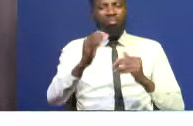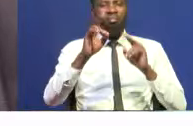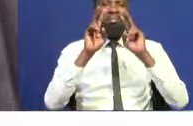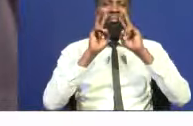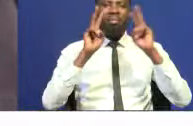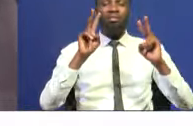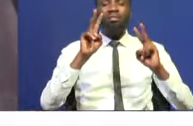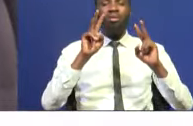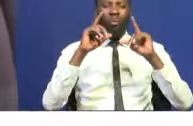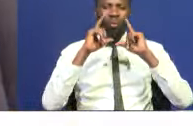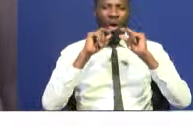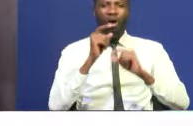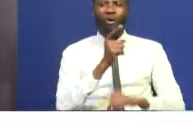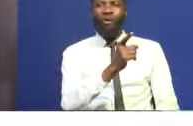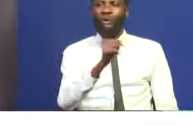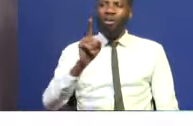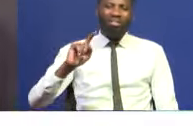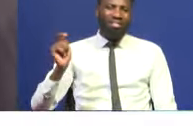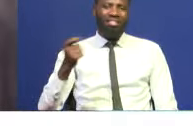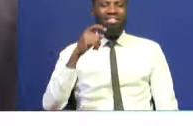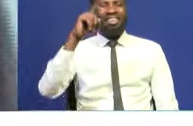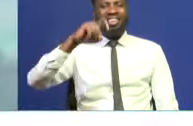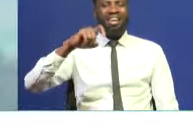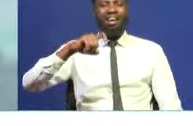Tunaambia Kenya yote wawache